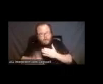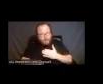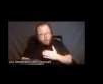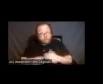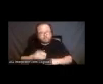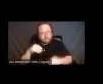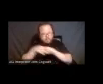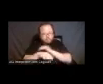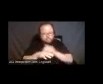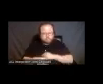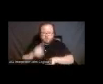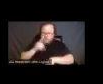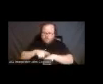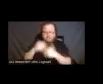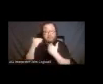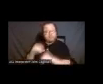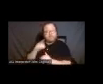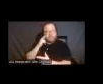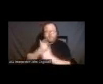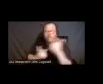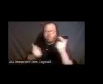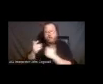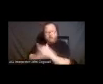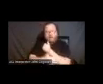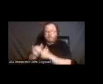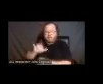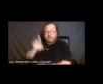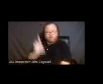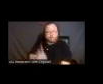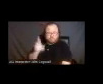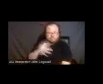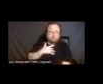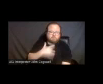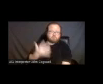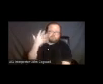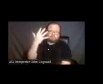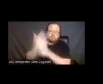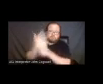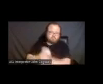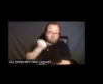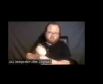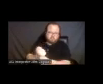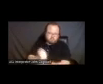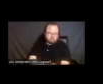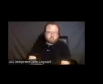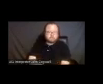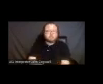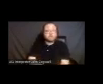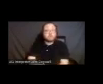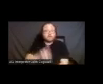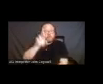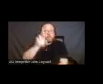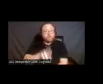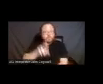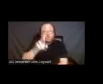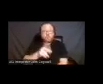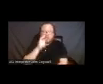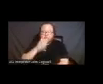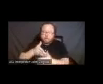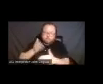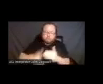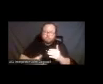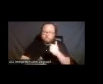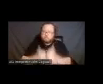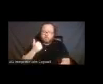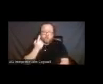plans are time limited. For large counties like Riverside, that's usually 5 years. Riverside just ended its most